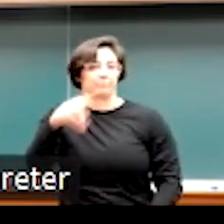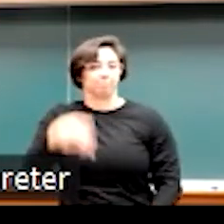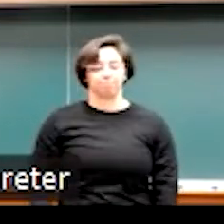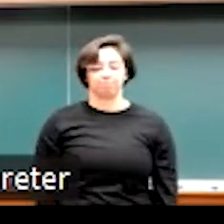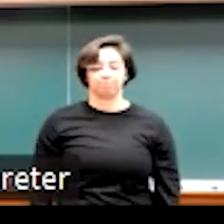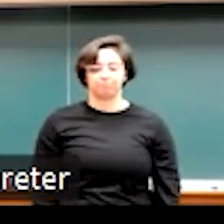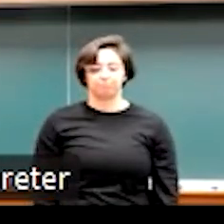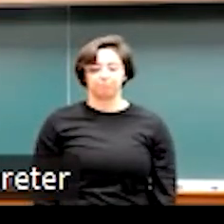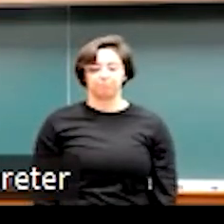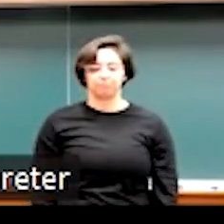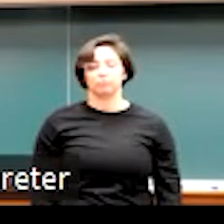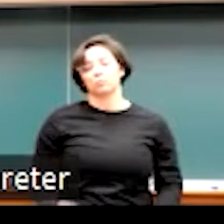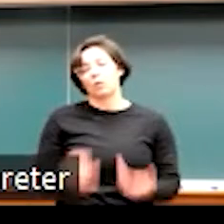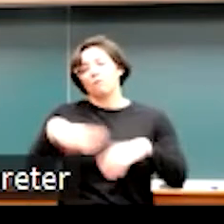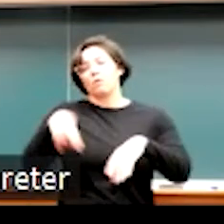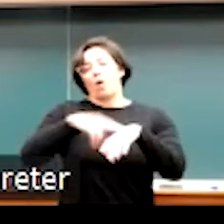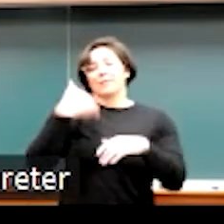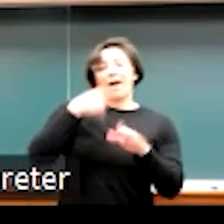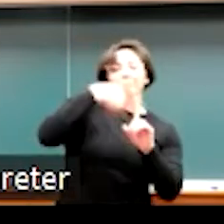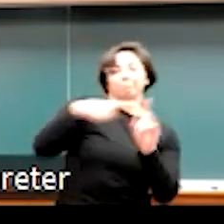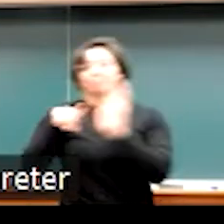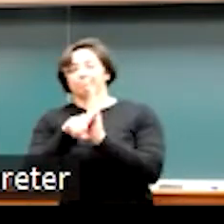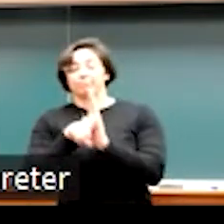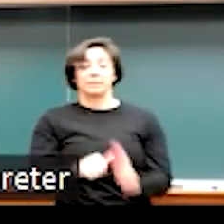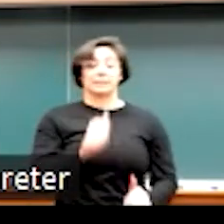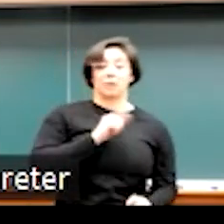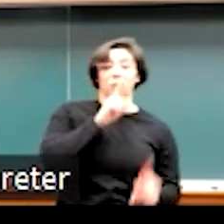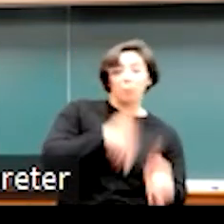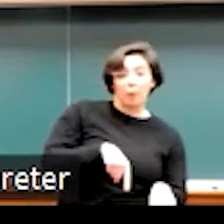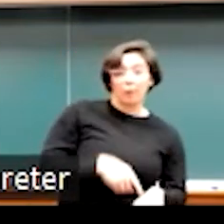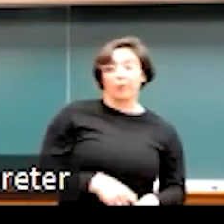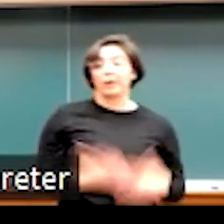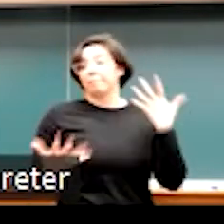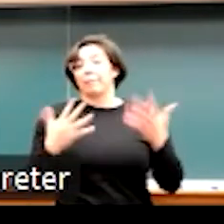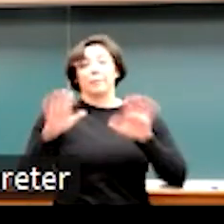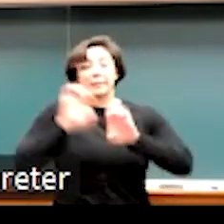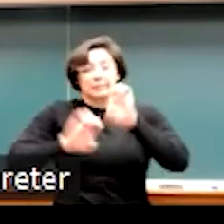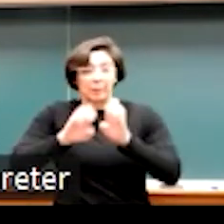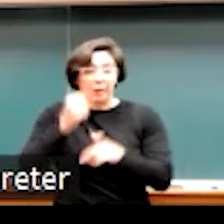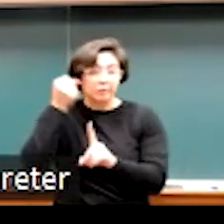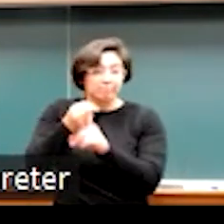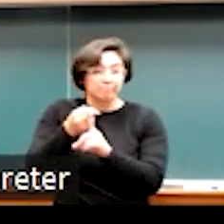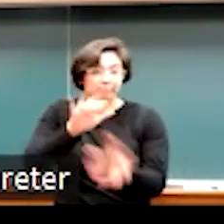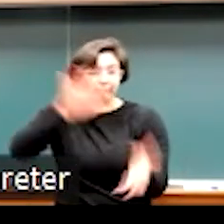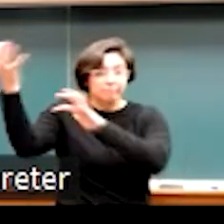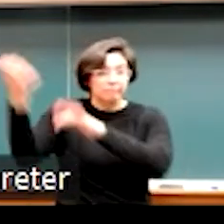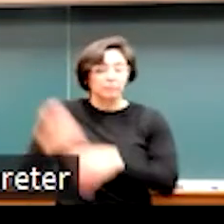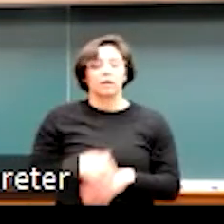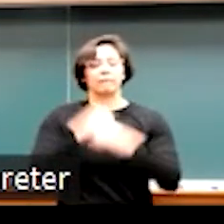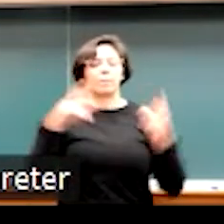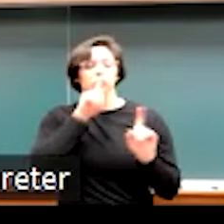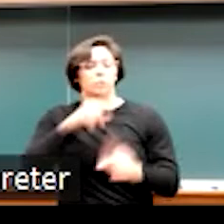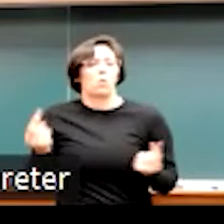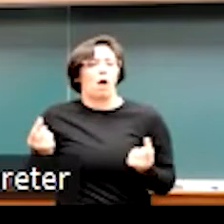But of course, that has caveats. That's self-report, potential experimenter effects. So what about the inflammation